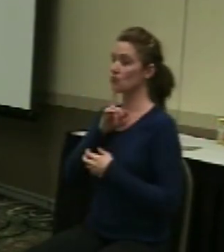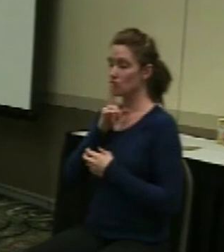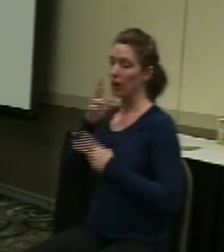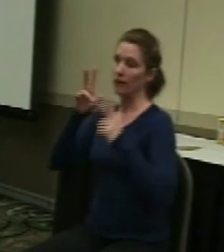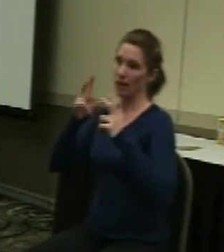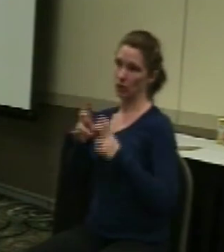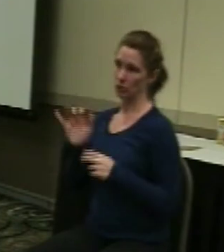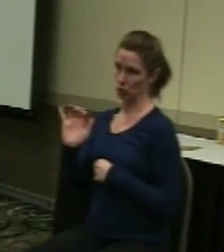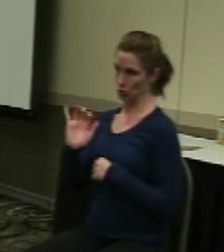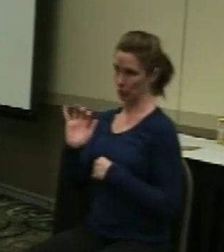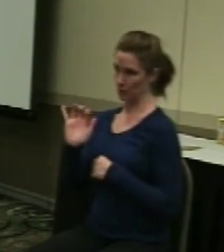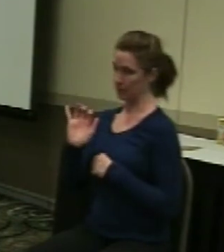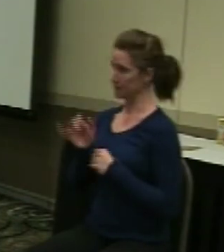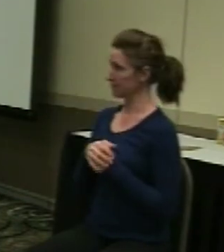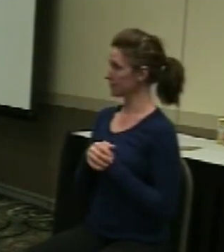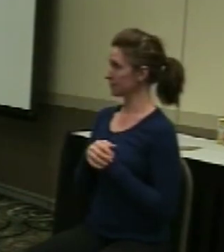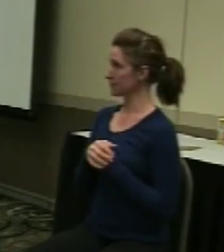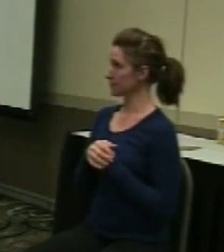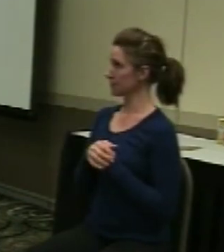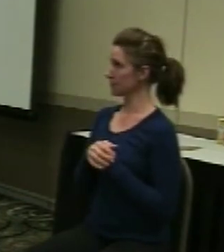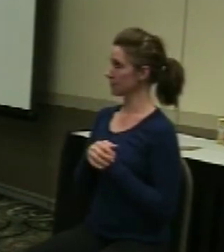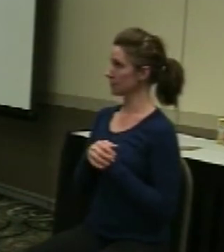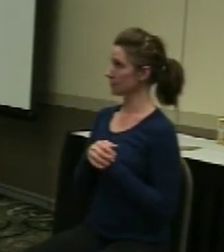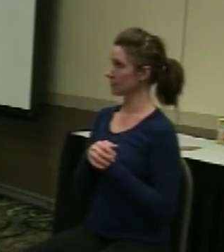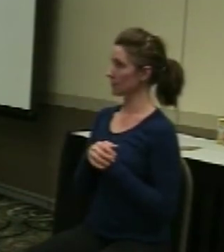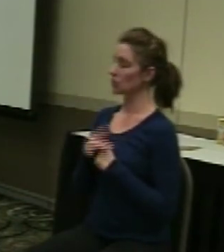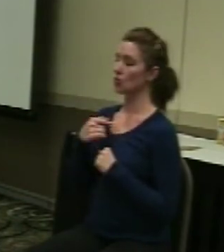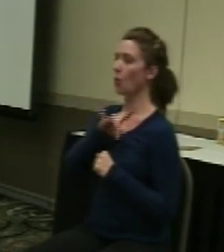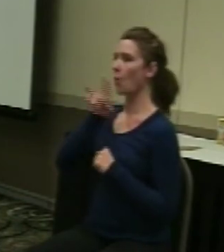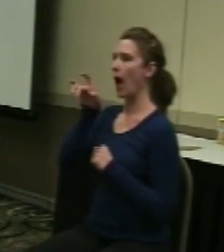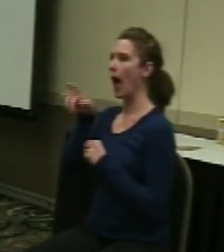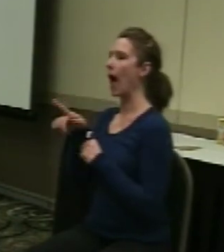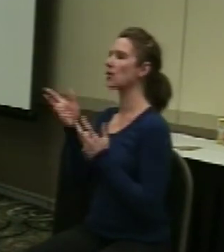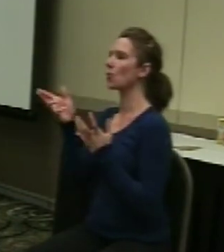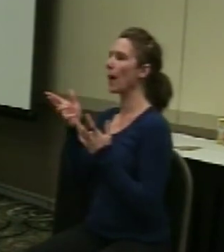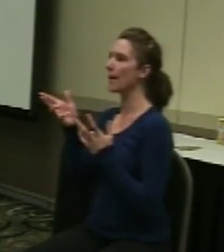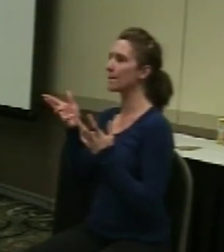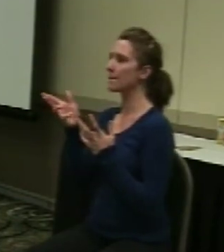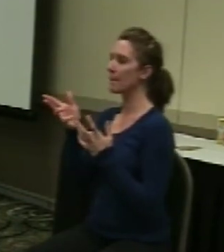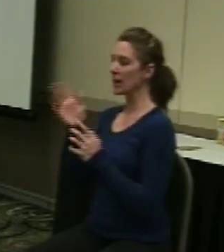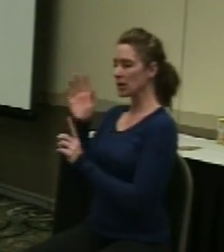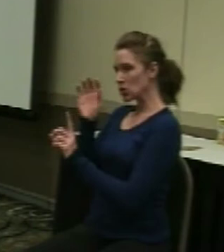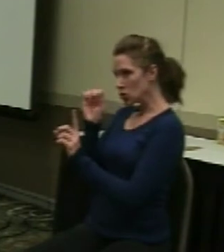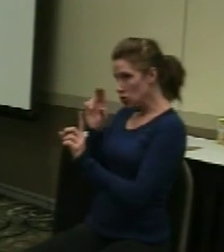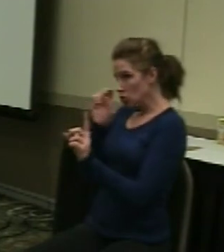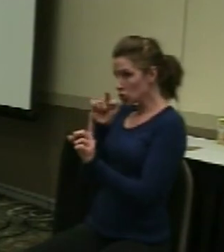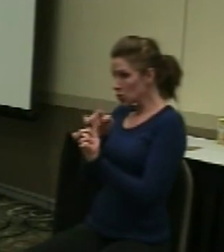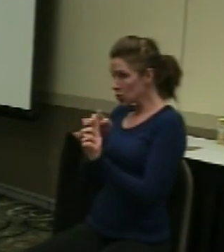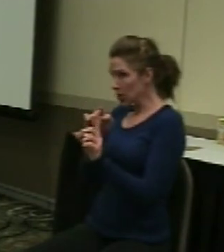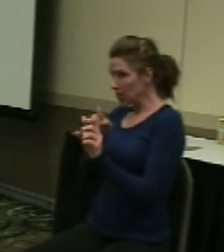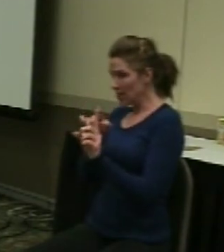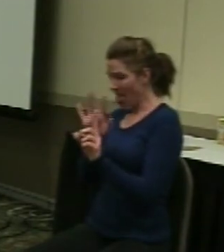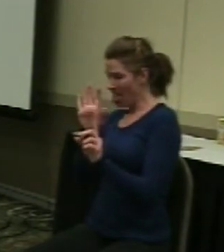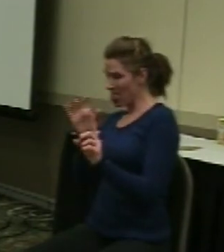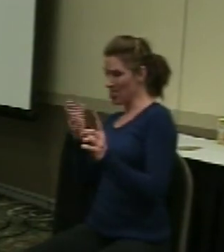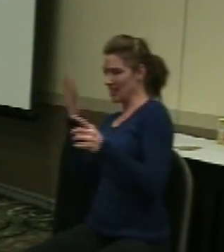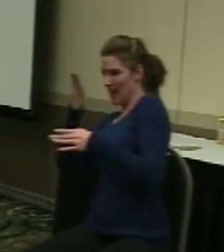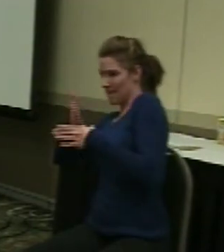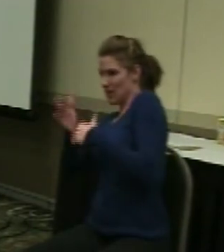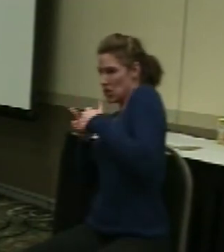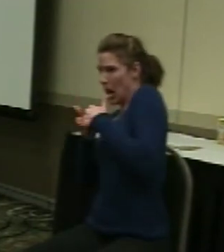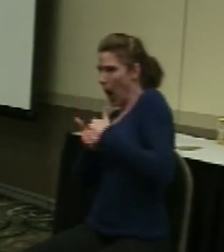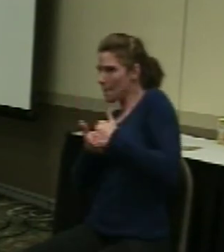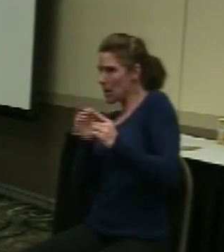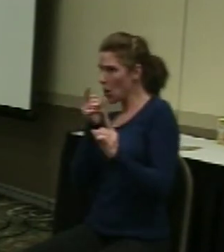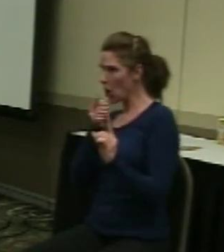as well. So we're going to be asking, is Susan helped by this?